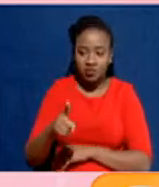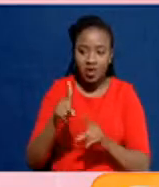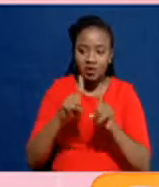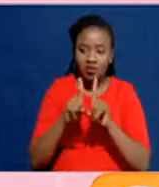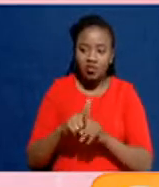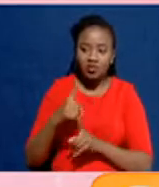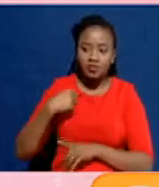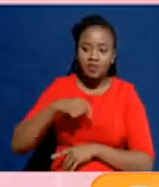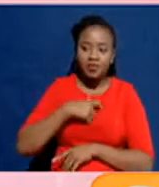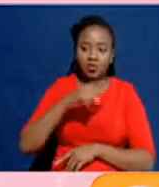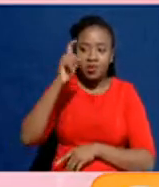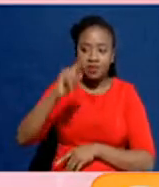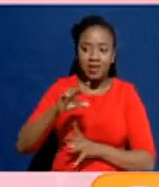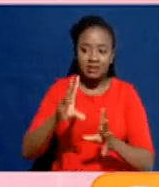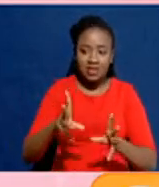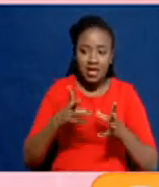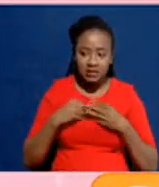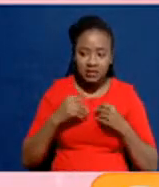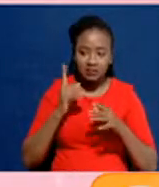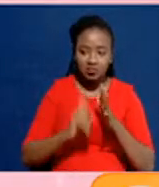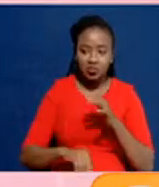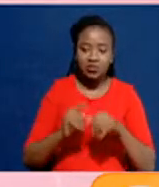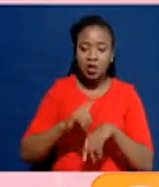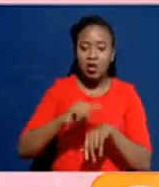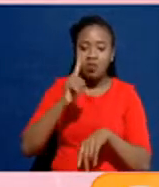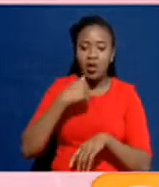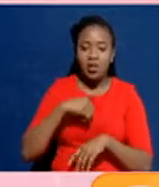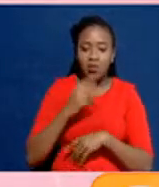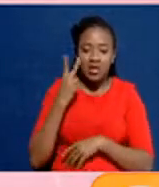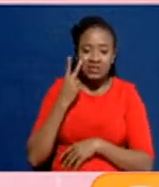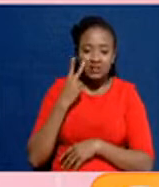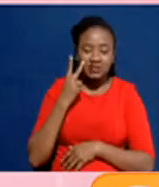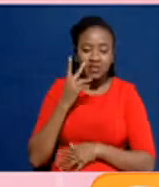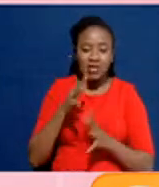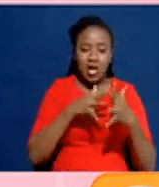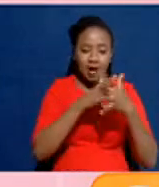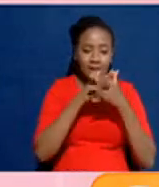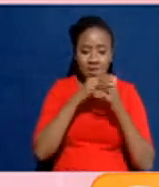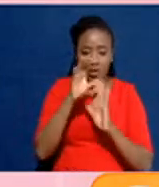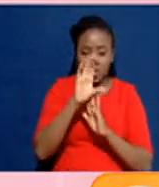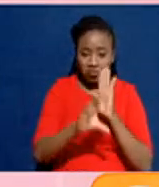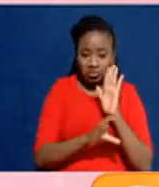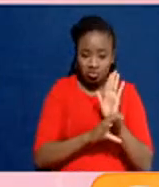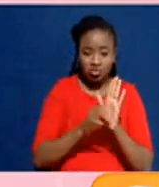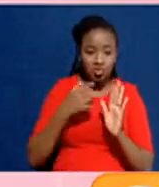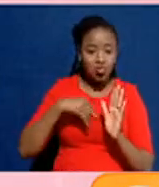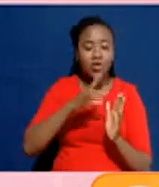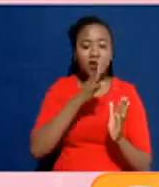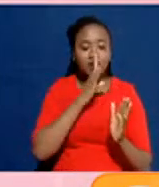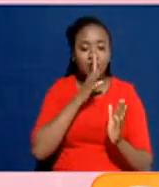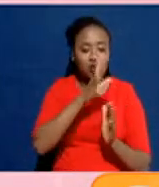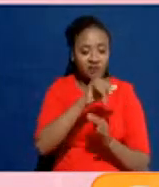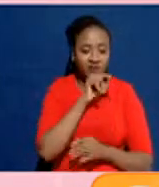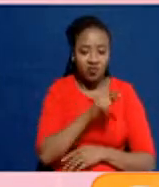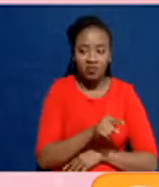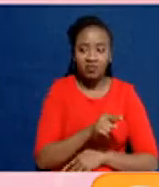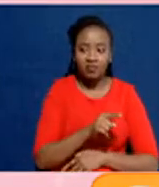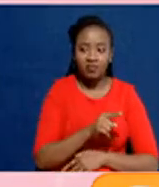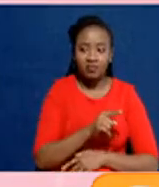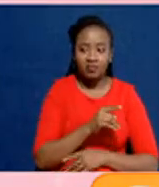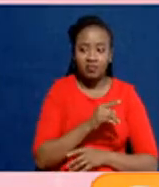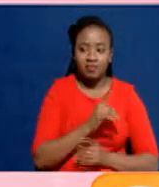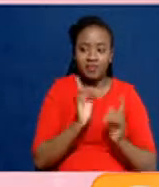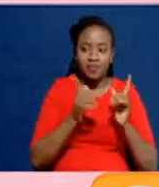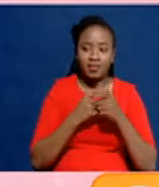accept that when we look at the United States Constitution, which we borrowed so heavily from, then it is